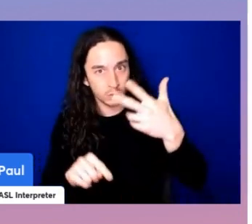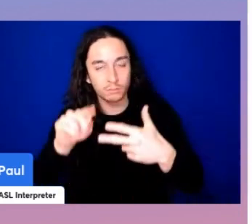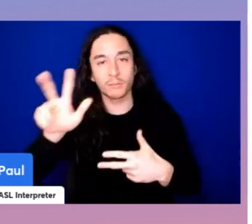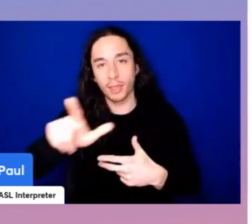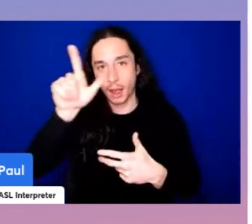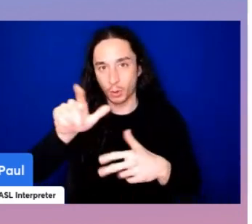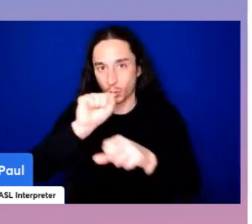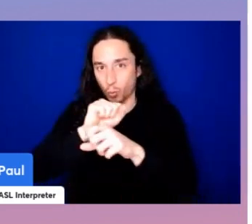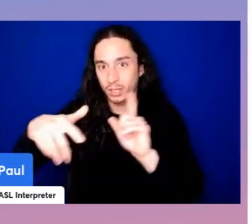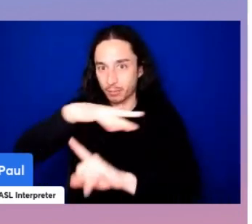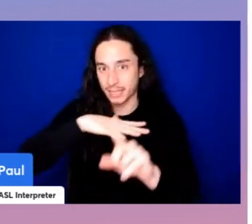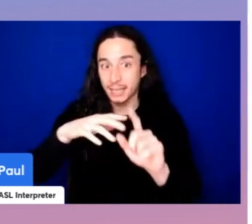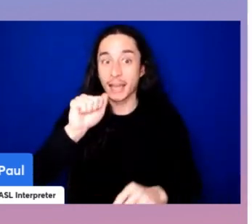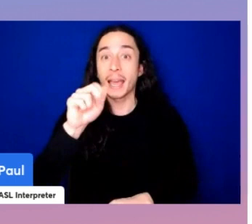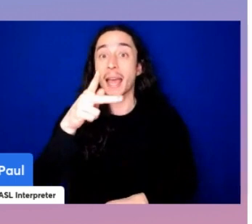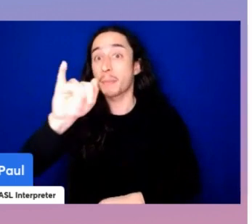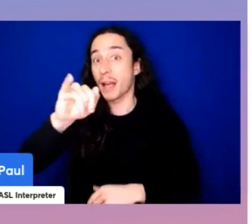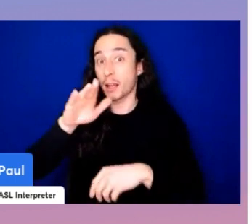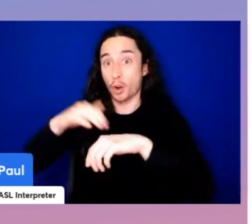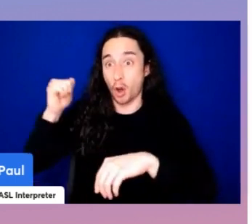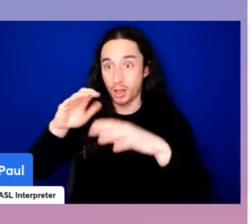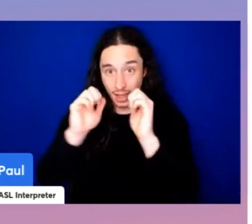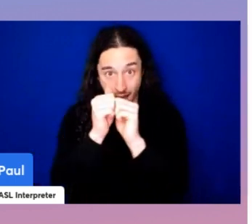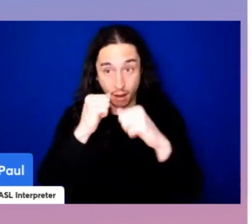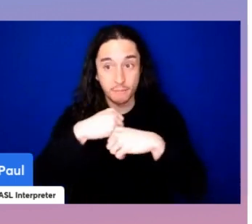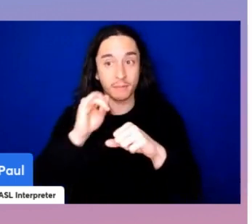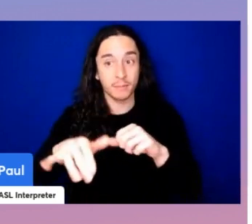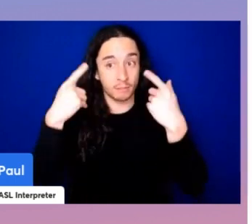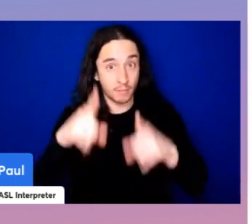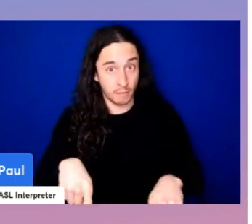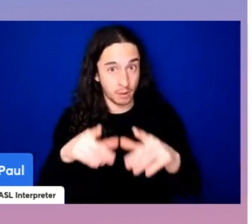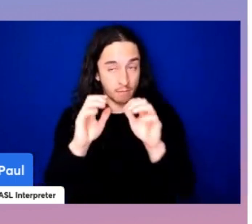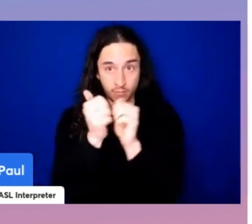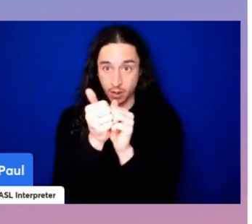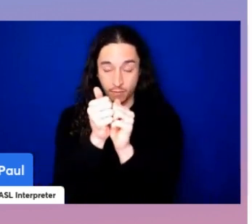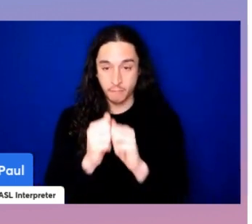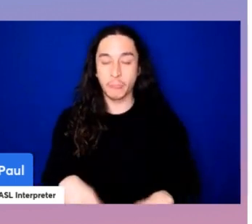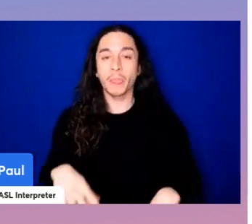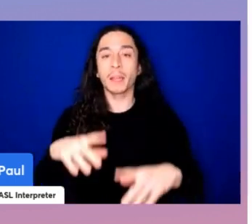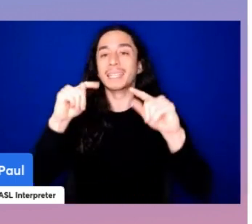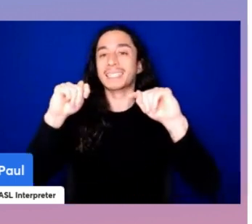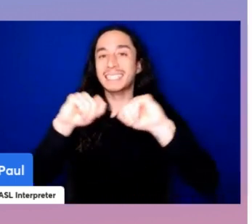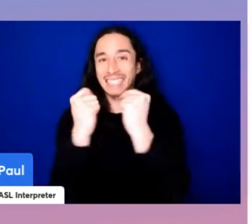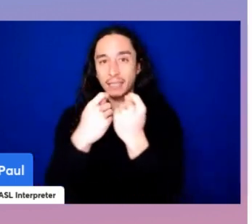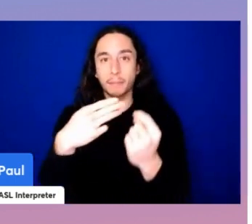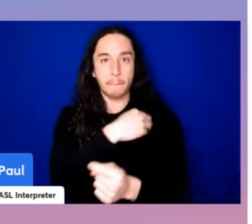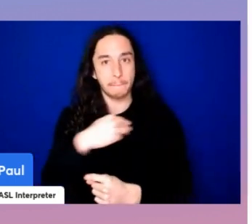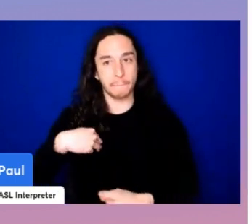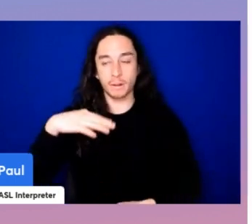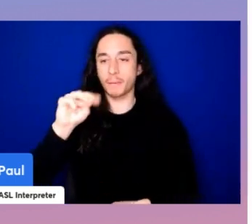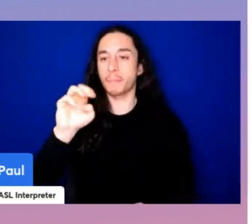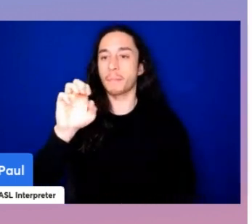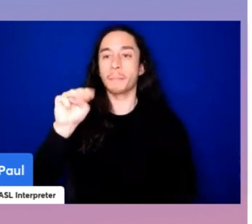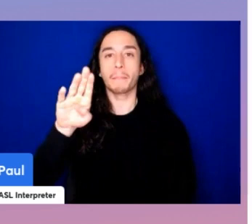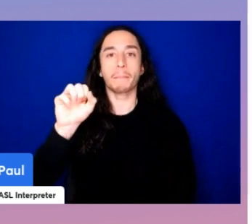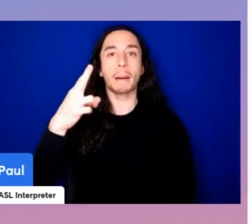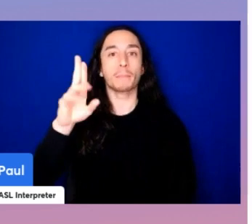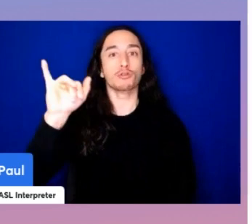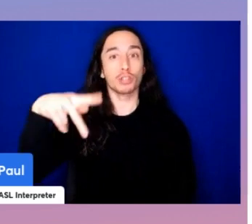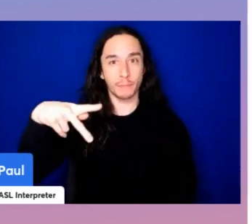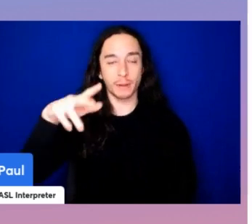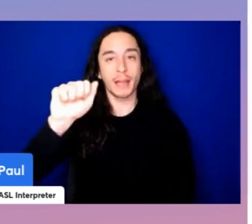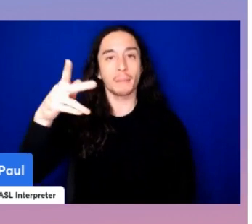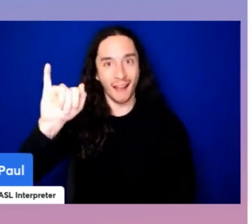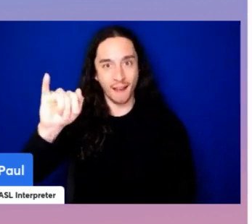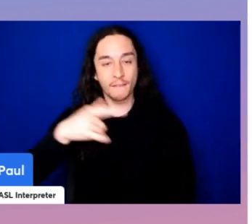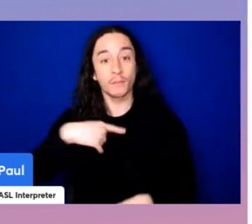And the API call to make that happen is the team membership API. If we look at the documentation